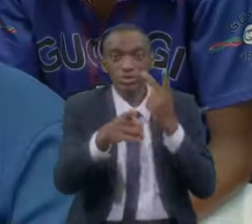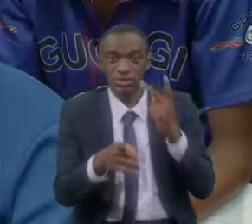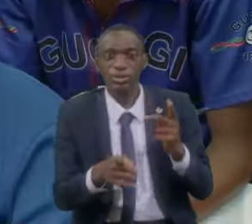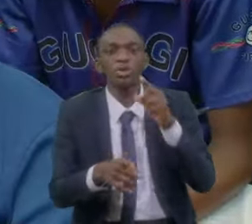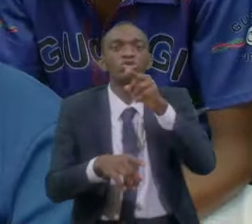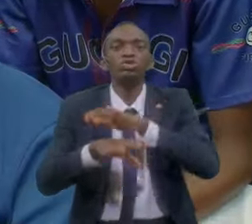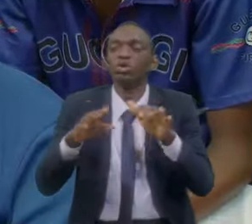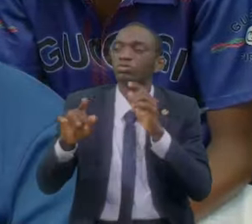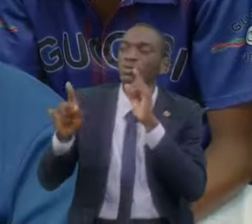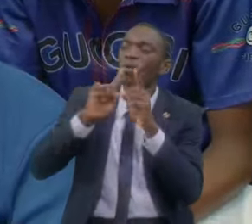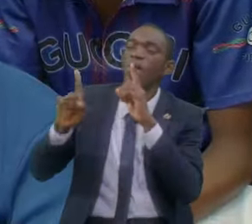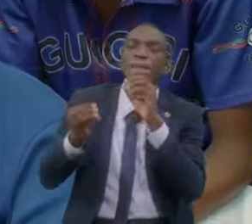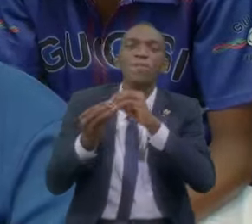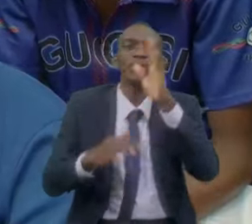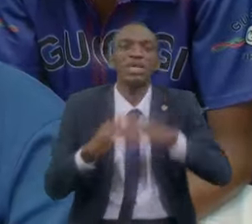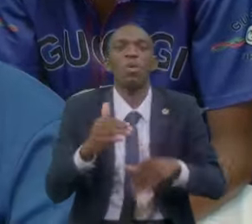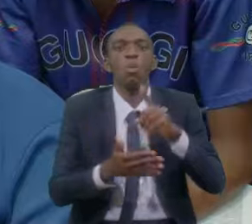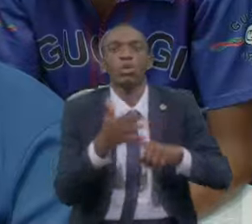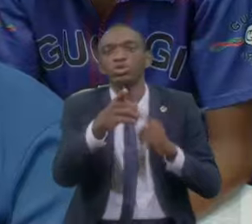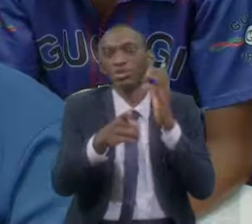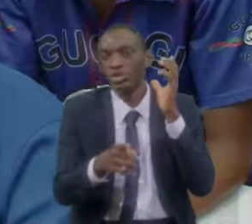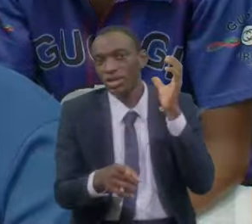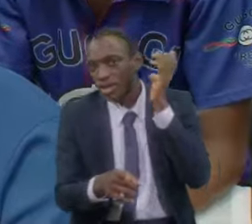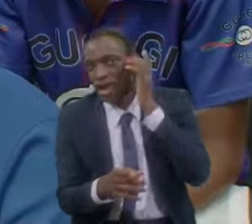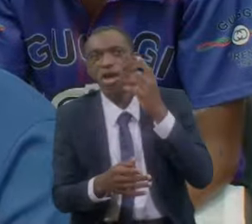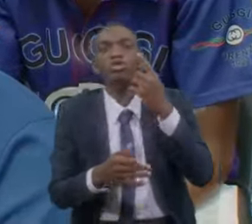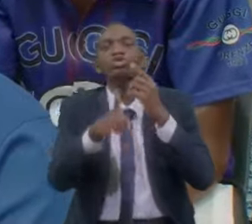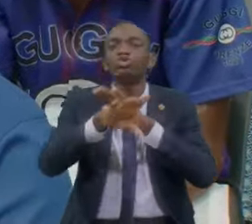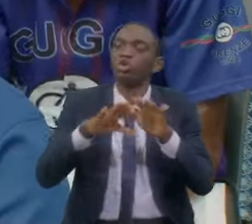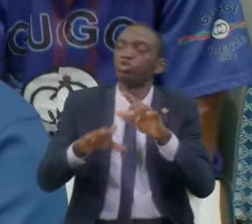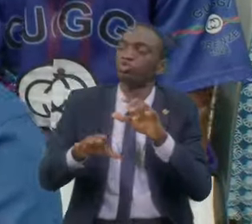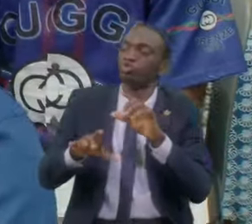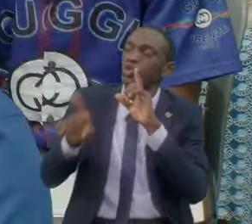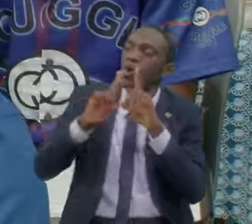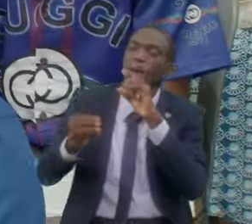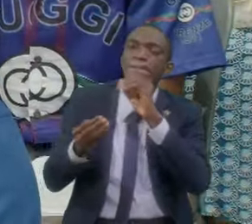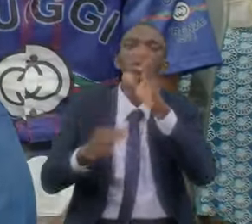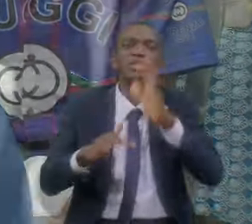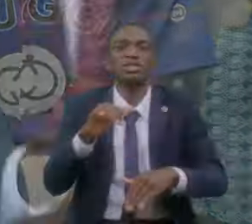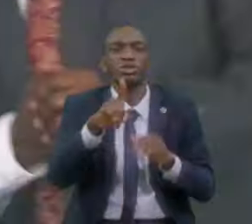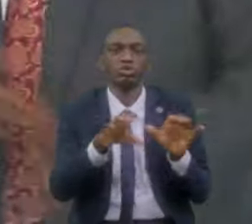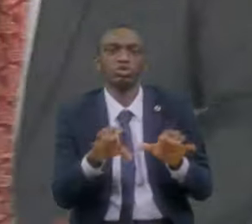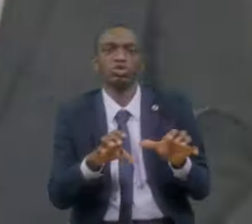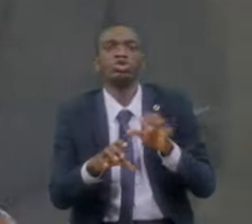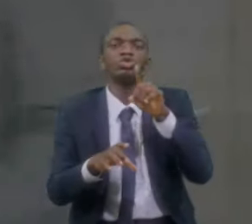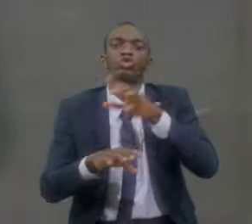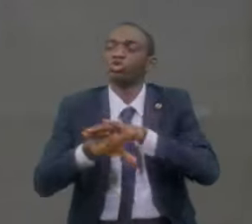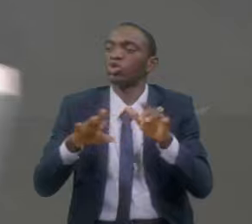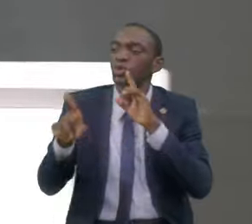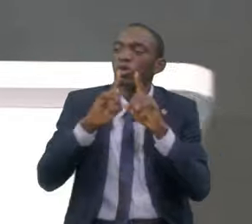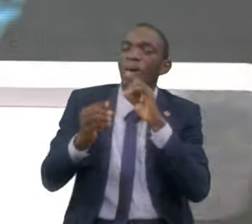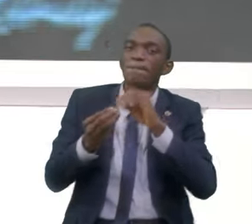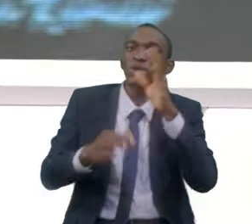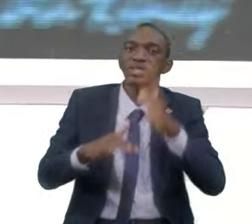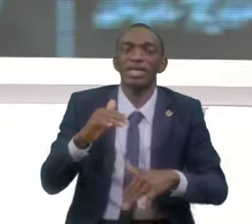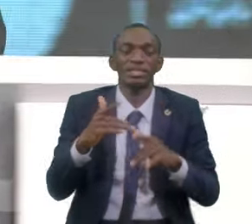you hear. You don't talk more than you do. You don't talk more than your ability to walk around. There are people,